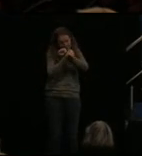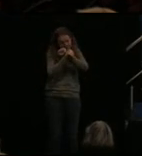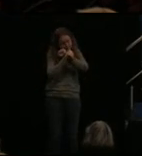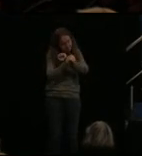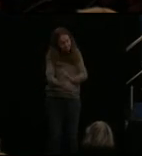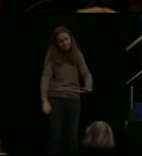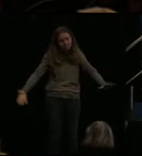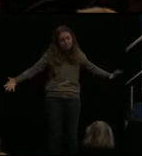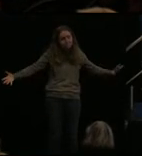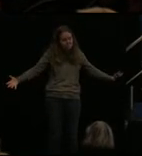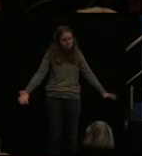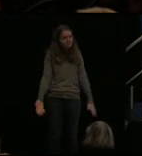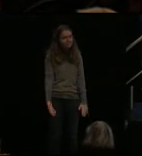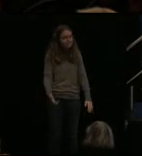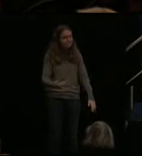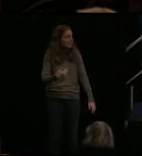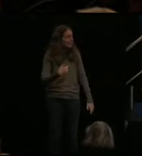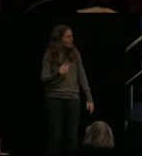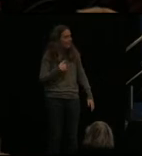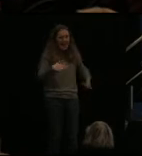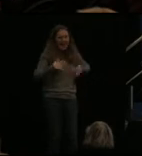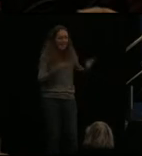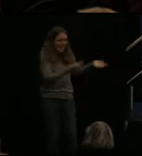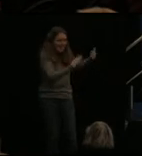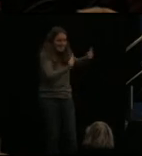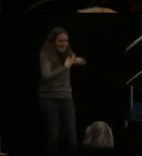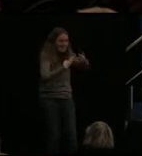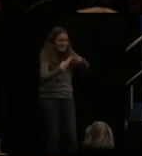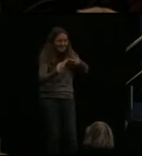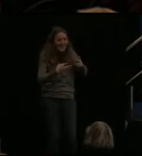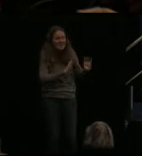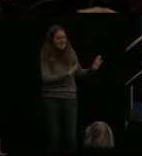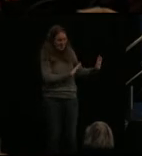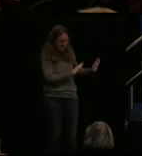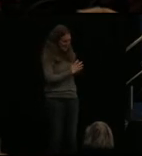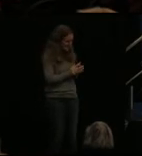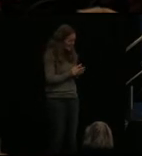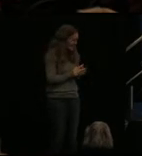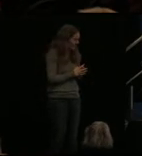come tumbling down. I'm not going to ask you, I almost feel like saying, come on, let's sing that. No.